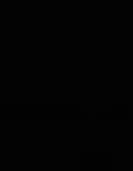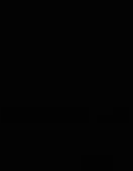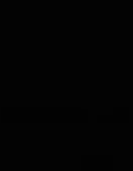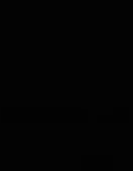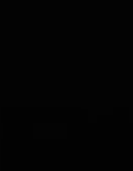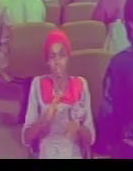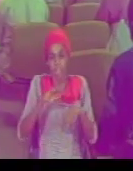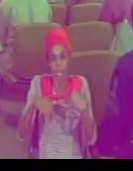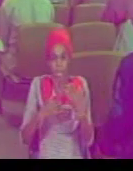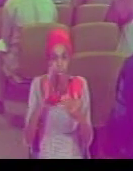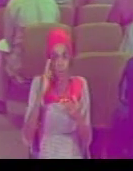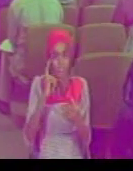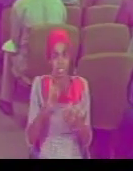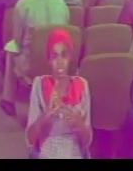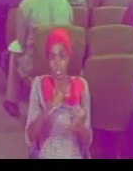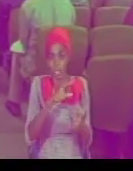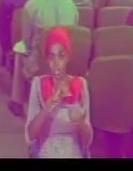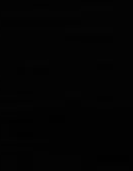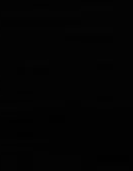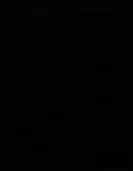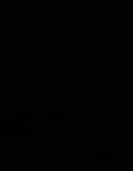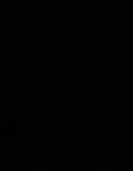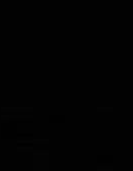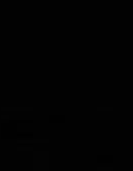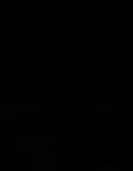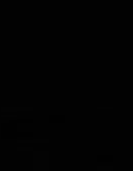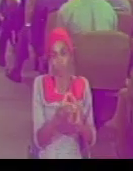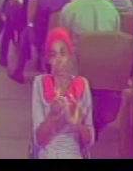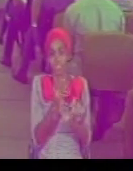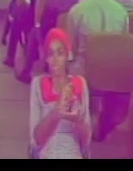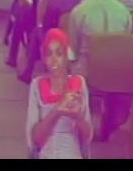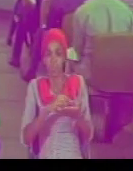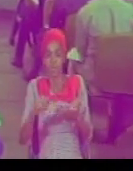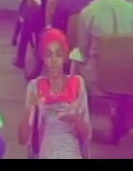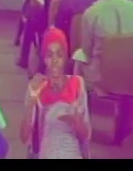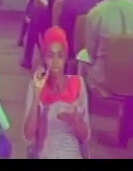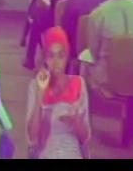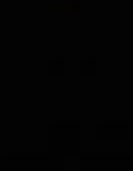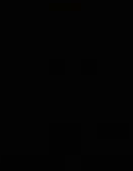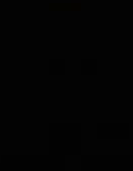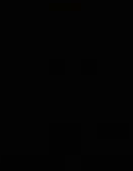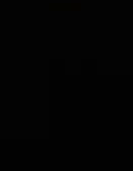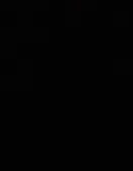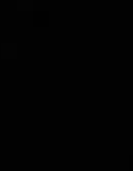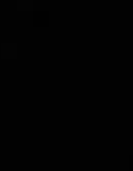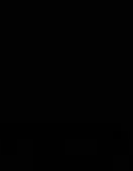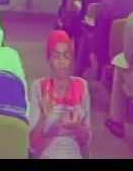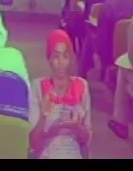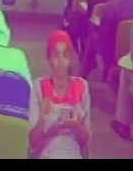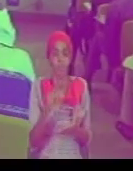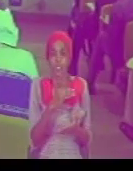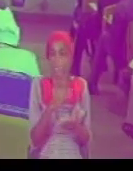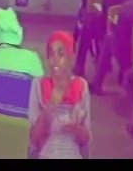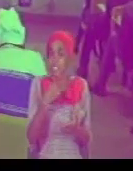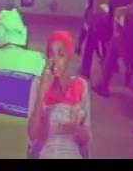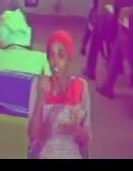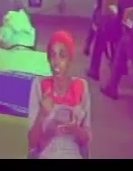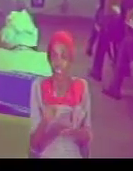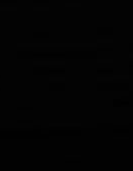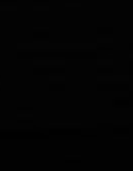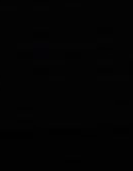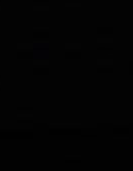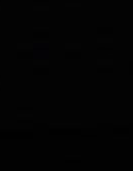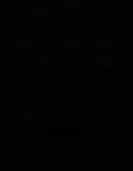unto God? Look at these people. Look at verse 12 now. In verse 12 it says, they take the timbrel and harp, and